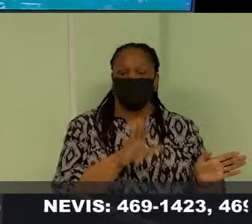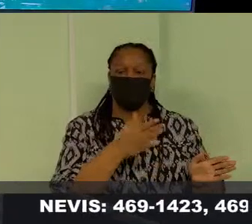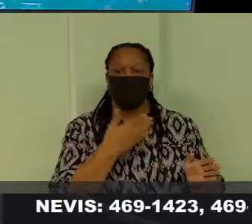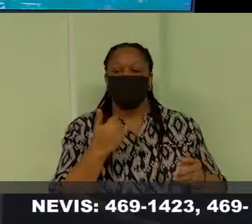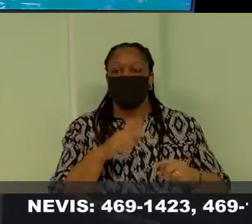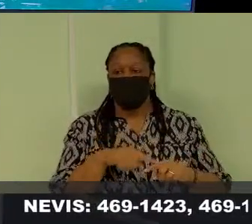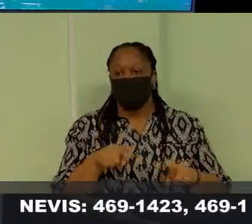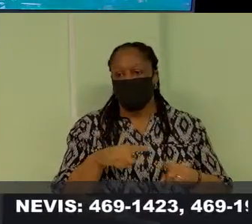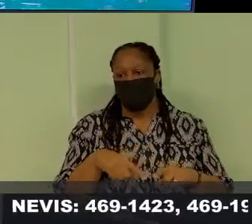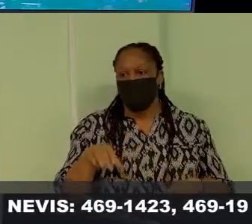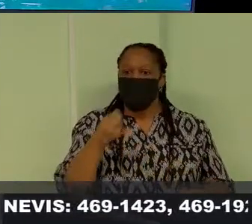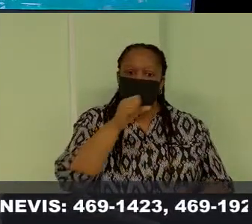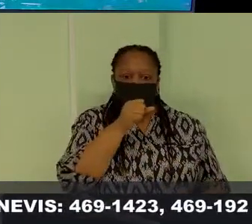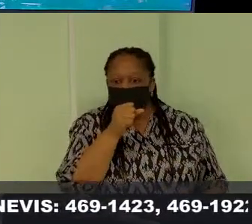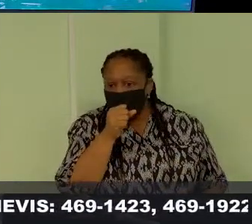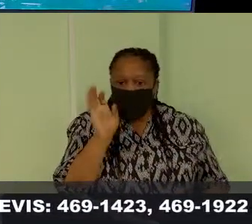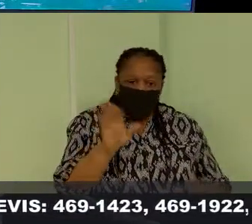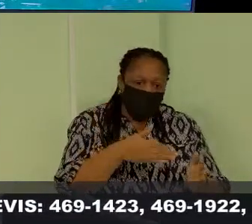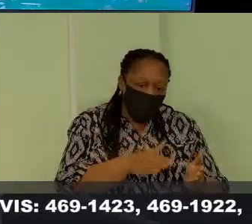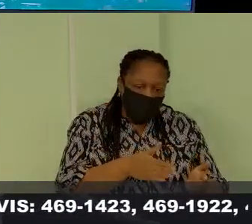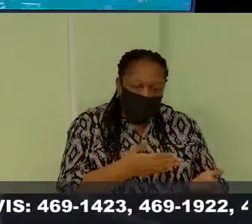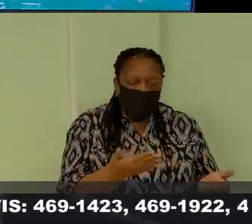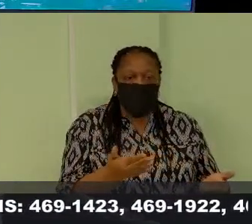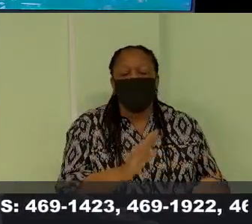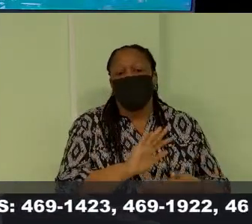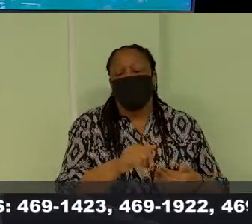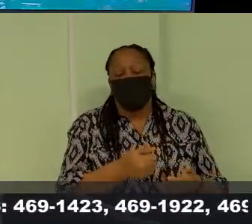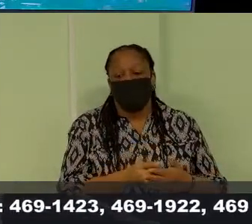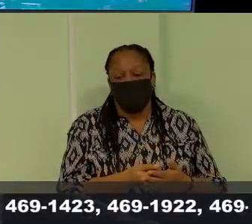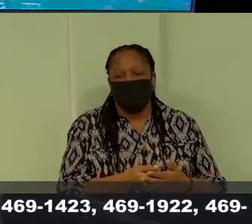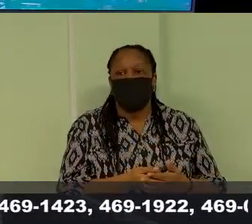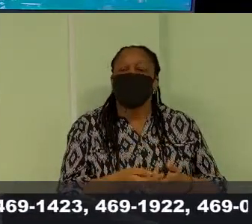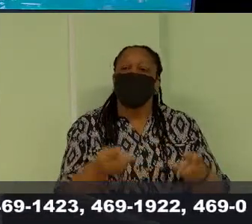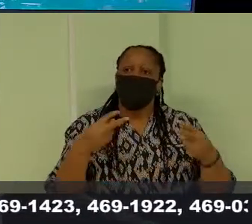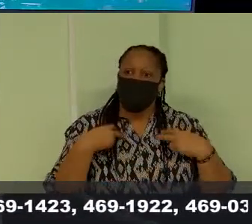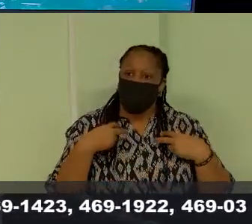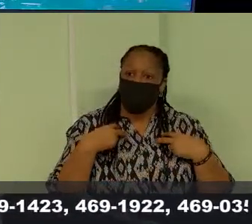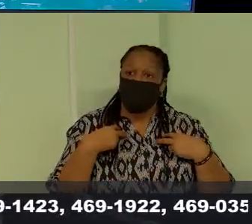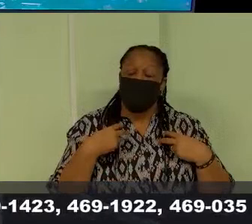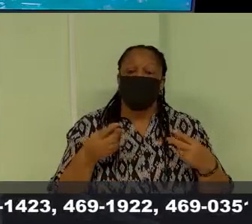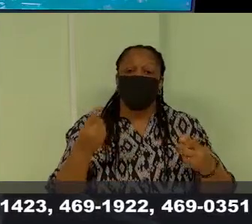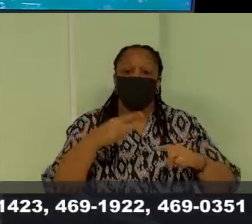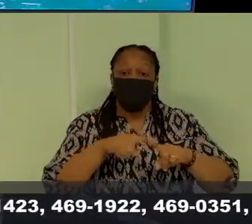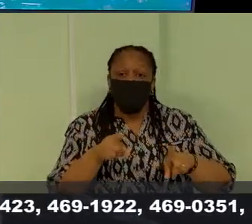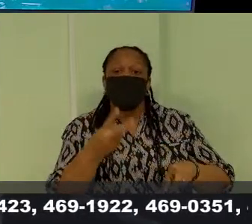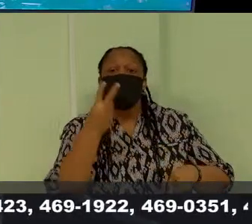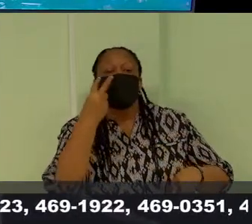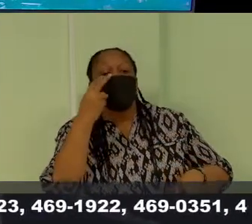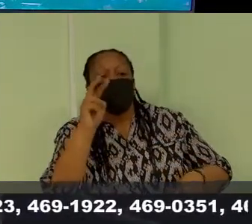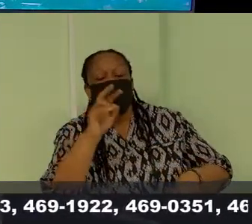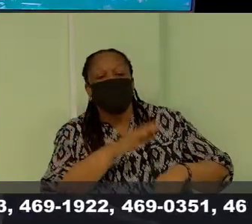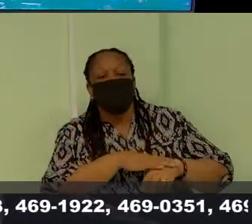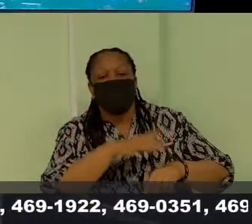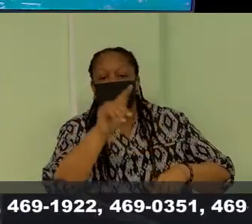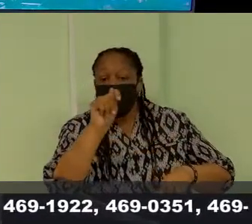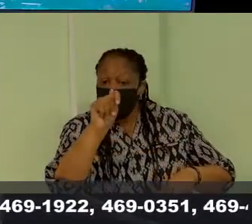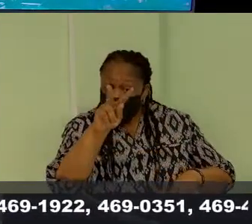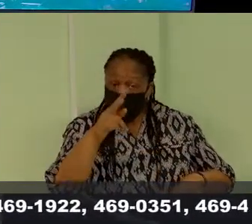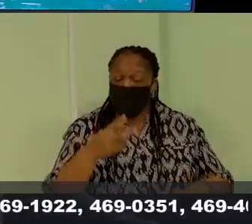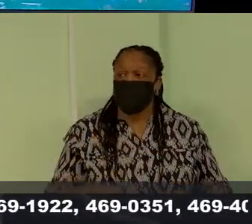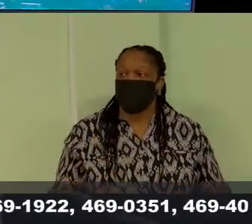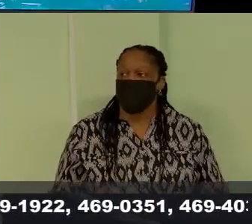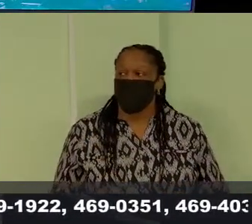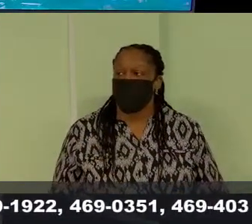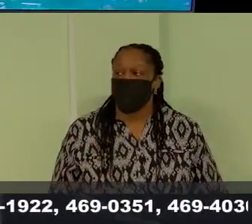of Carnival. And so I just want to put in a plug here. Once our borders open, there's